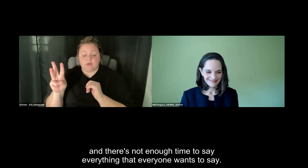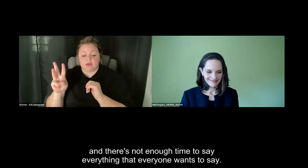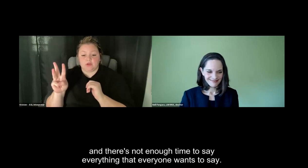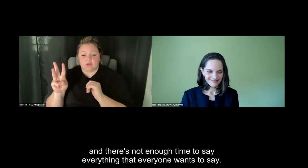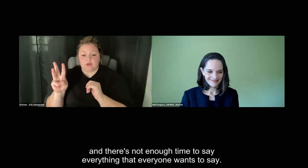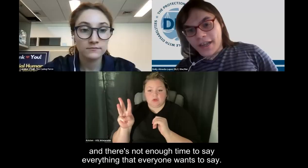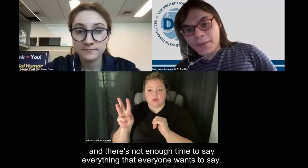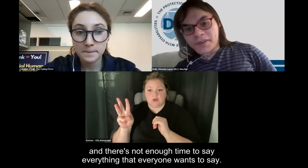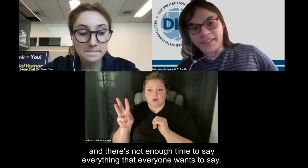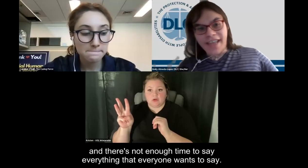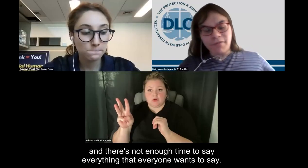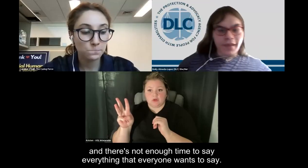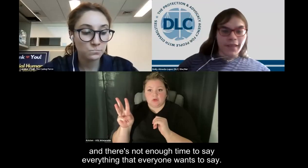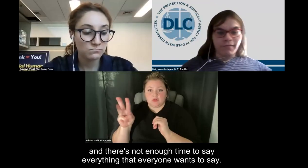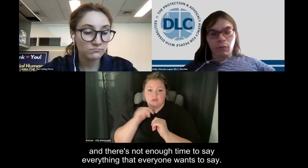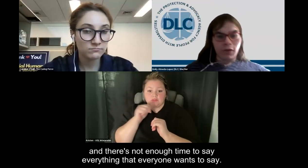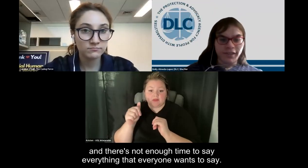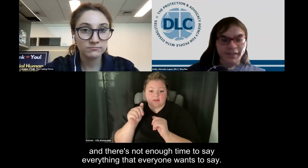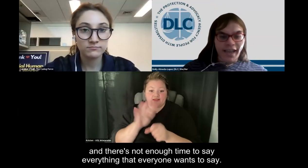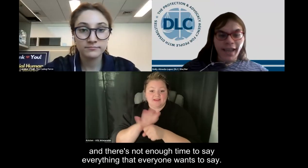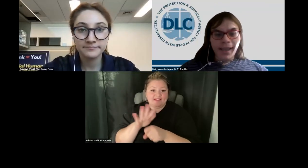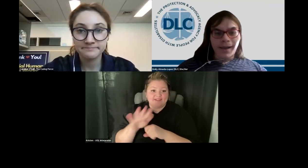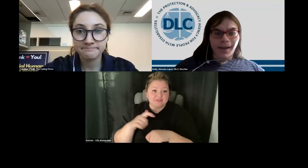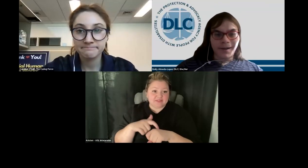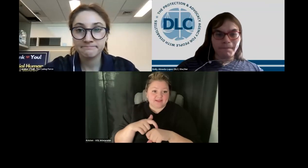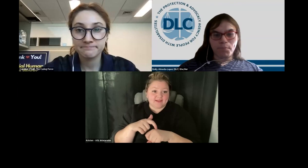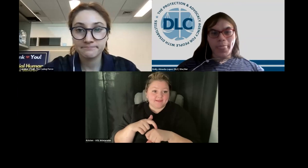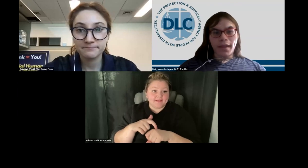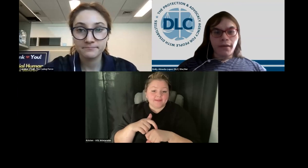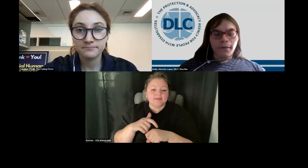not enough time to say everything that everyone wants to say.